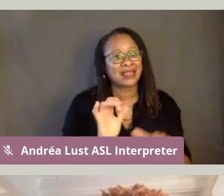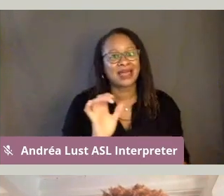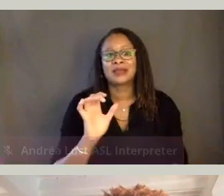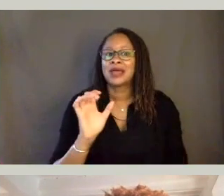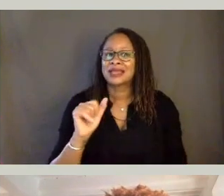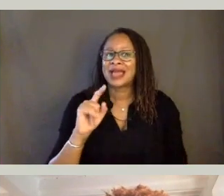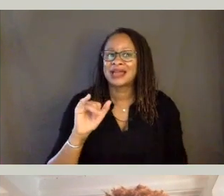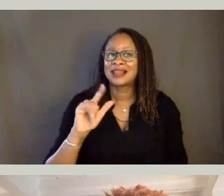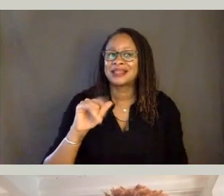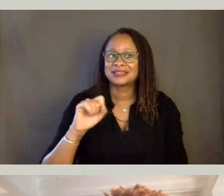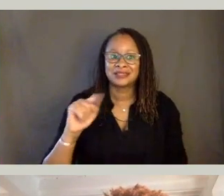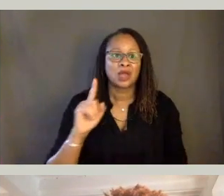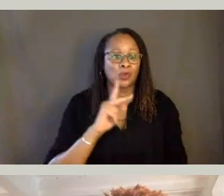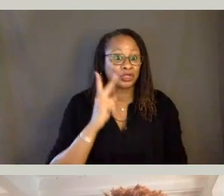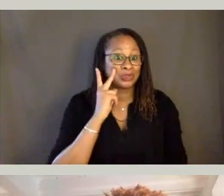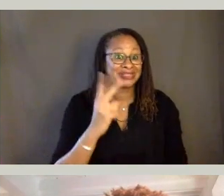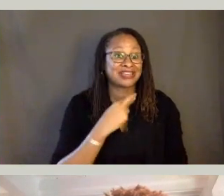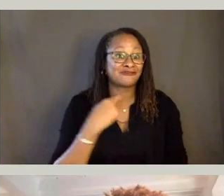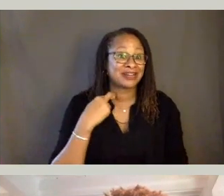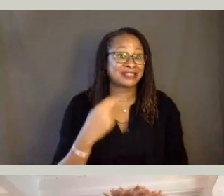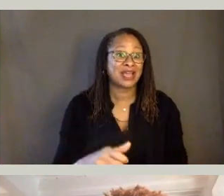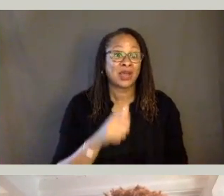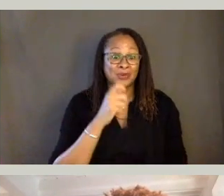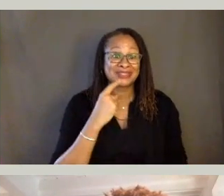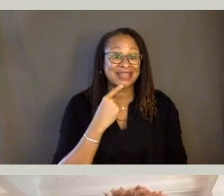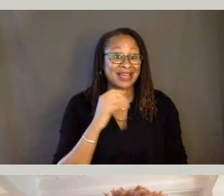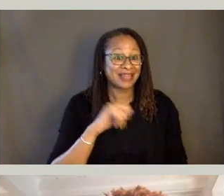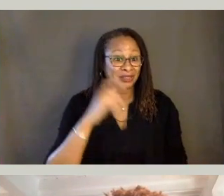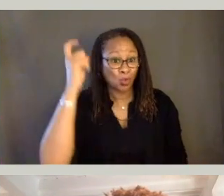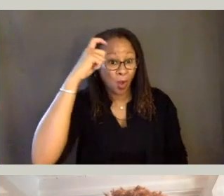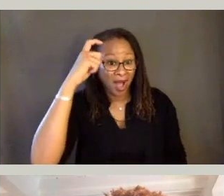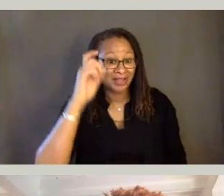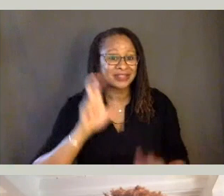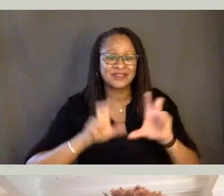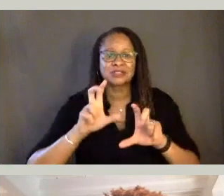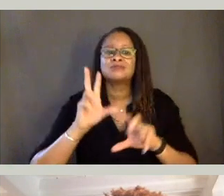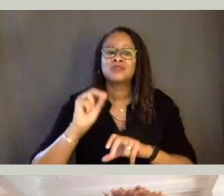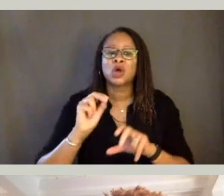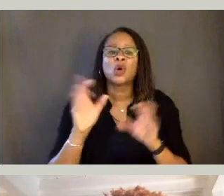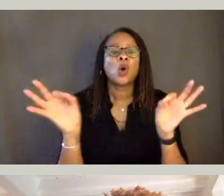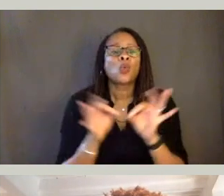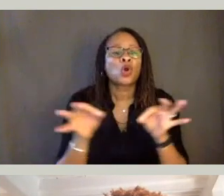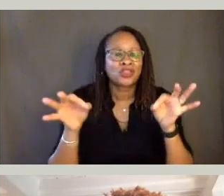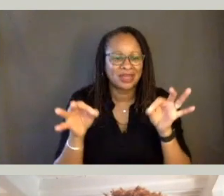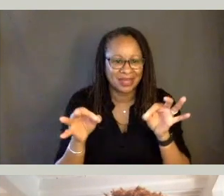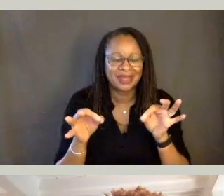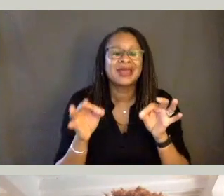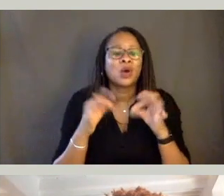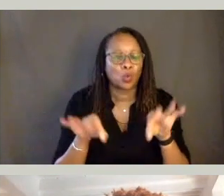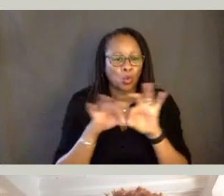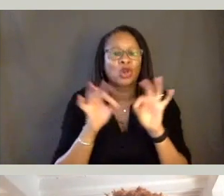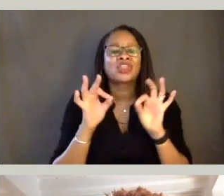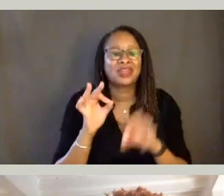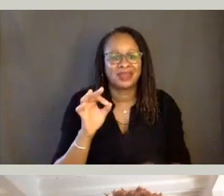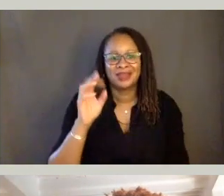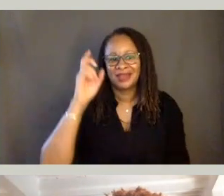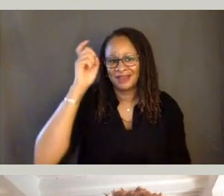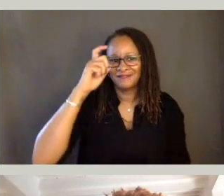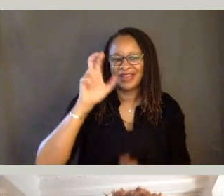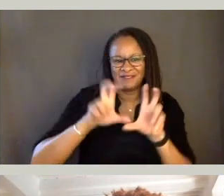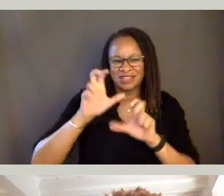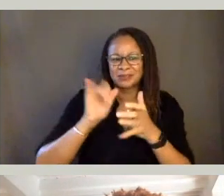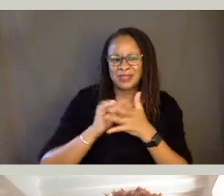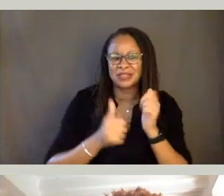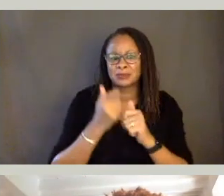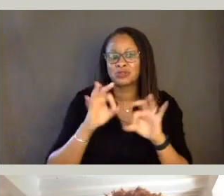we're not saying it's a wise investment. We're saying it's a worthy investment. So that's some of the kind of psychology or thinking on the investor side of things